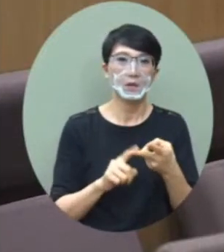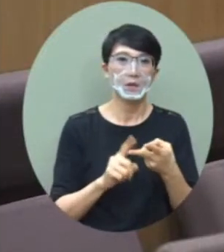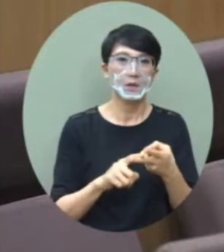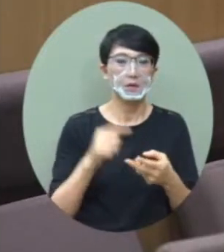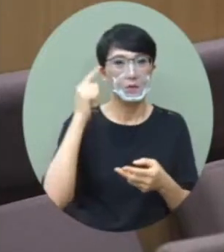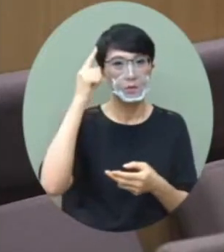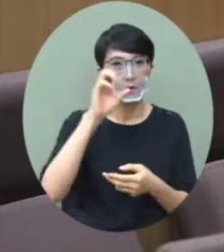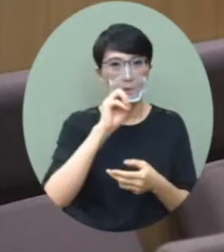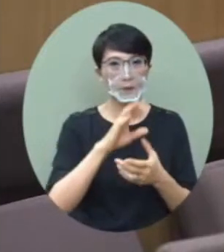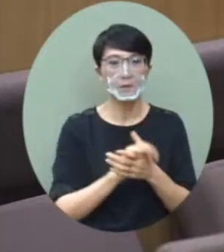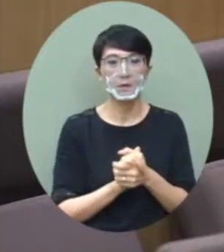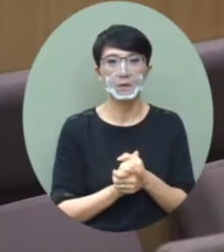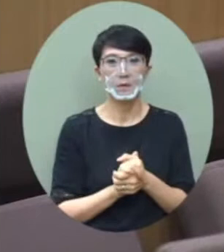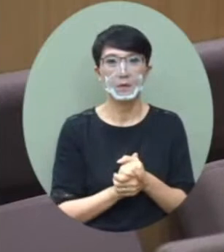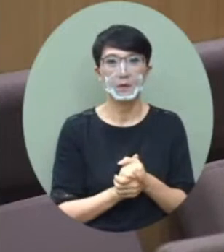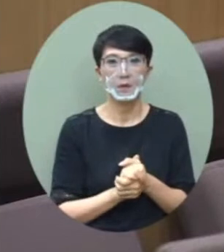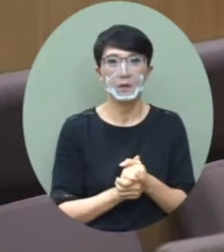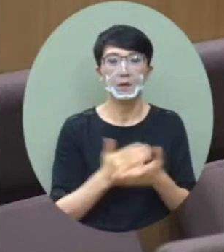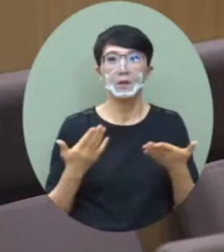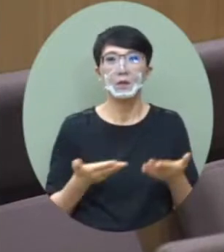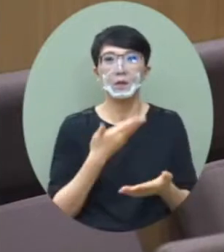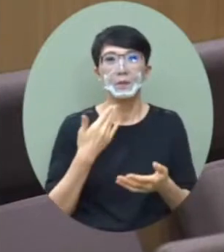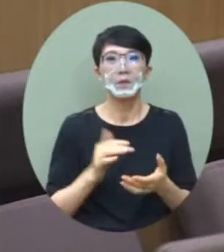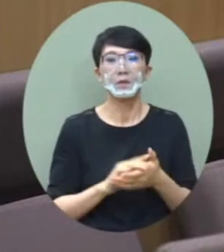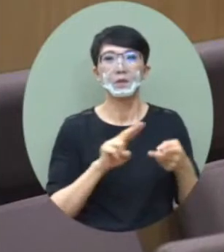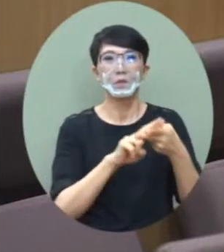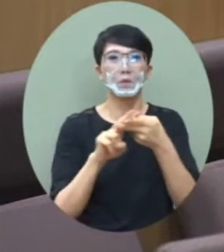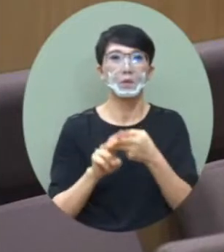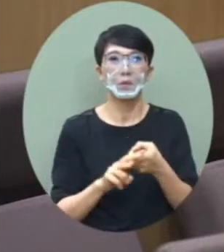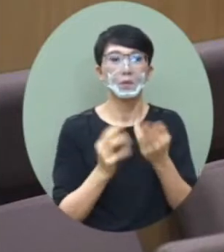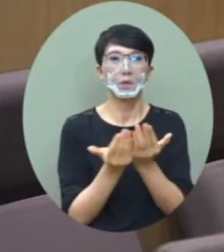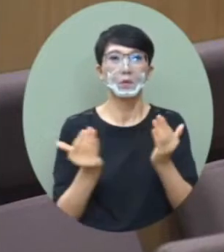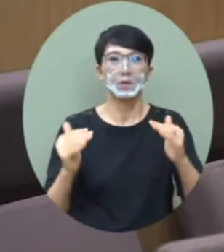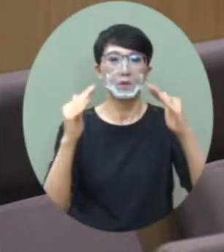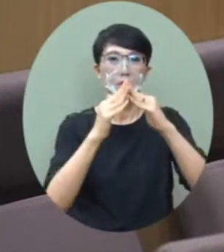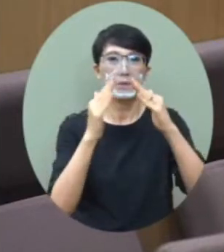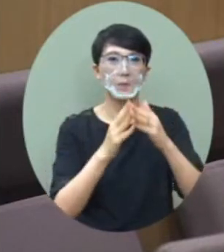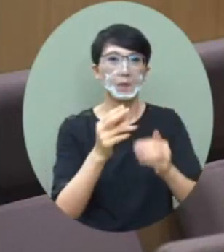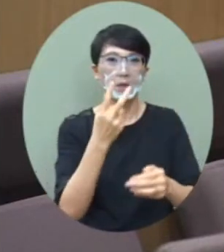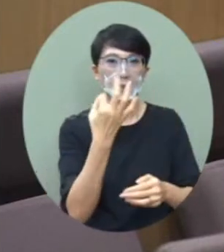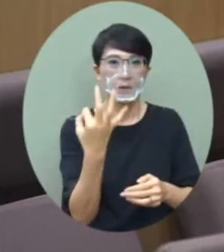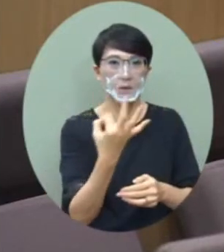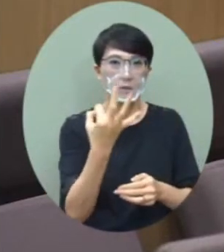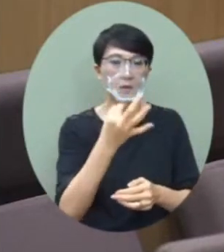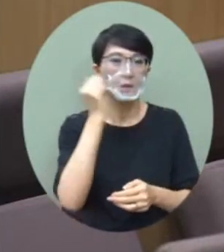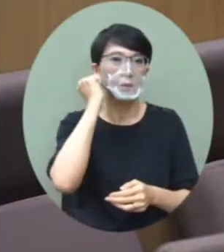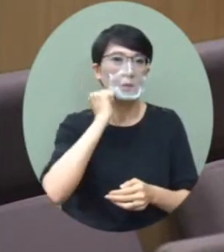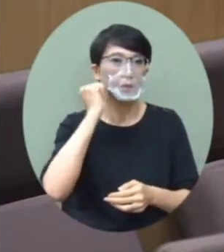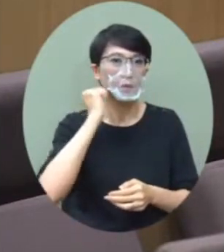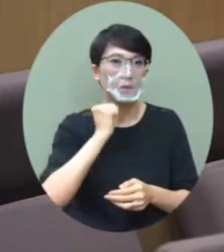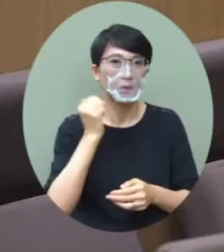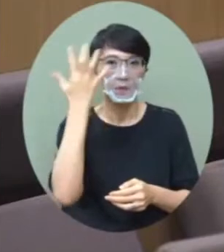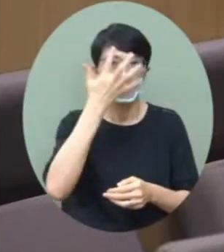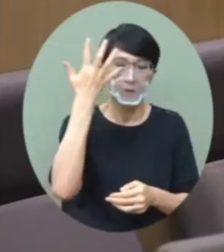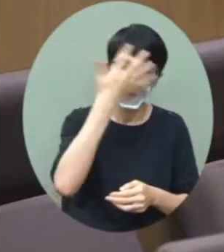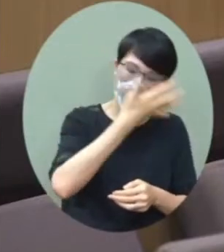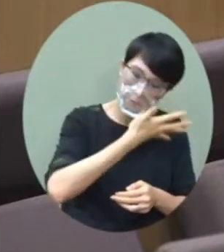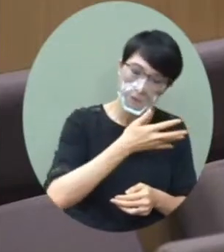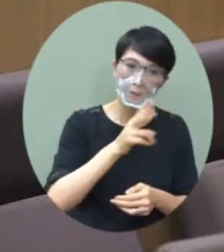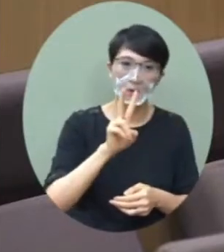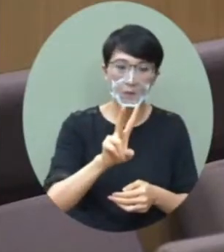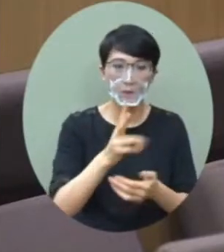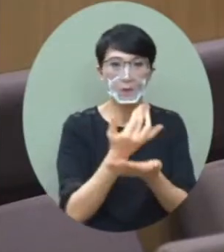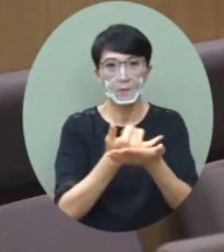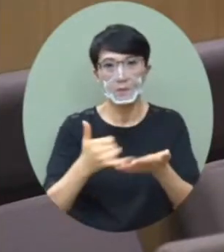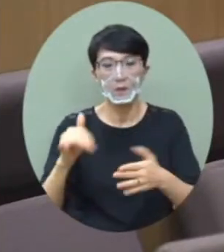your view on such data. And it's reported that this morning at AWE,